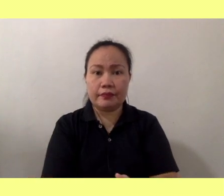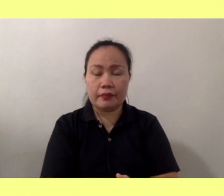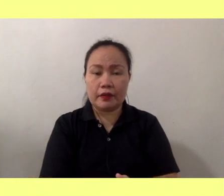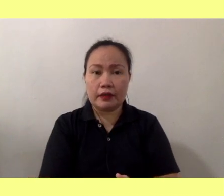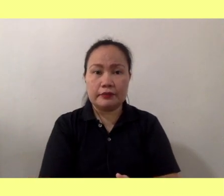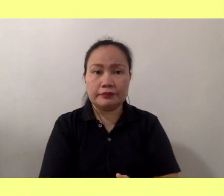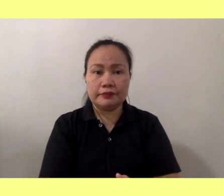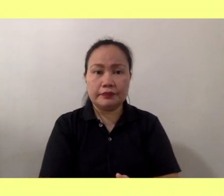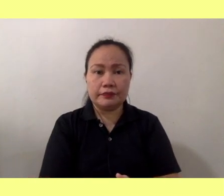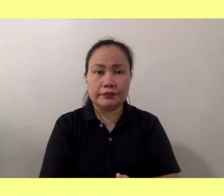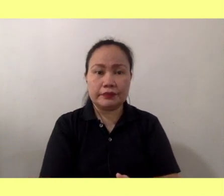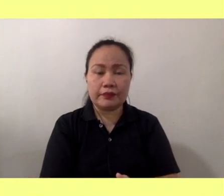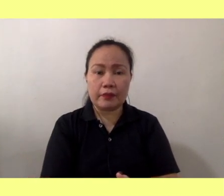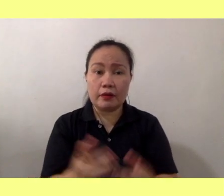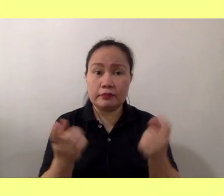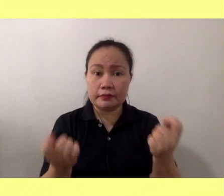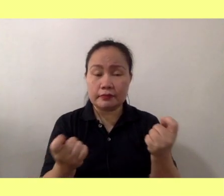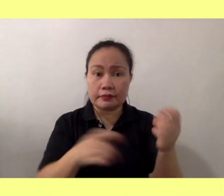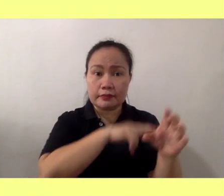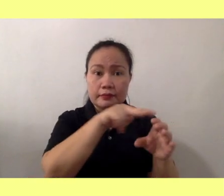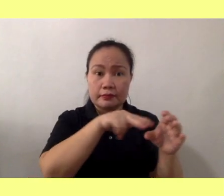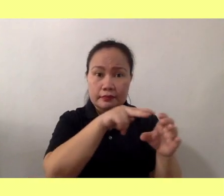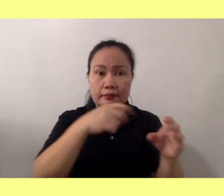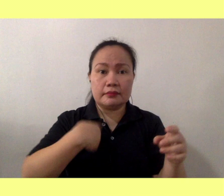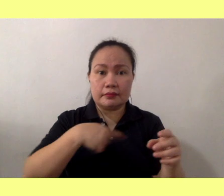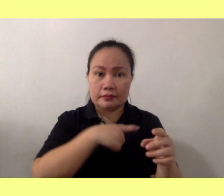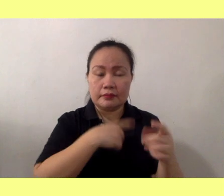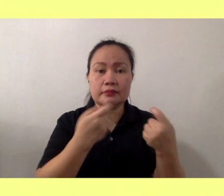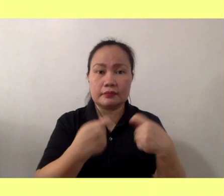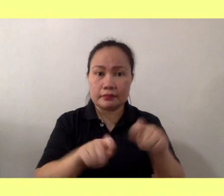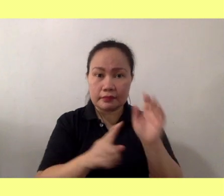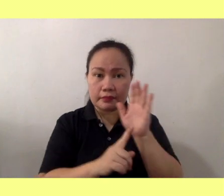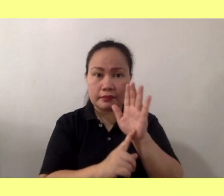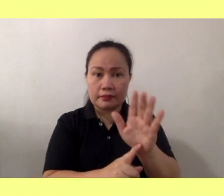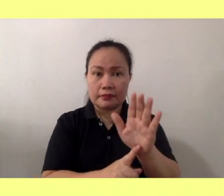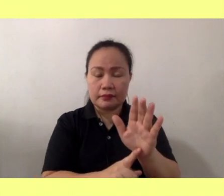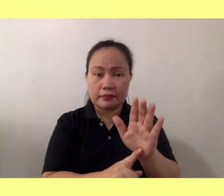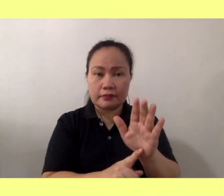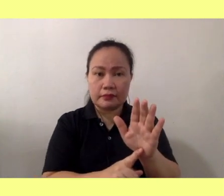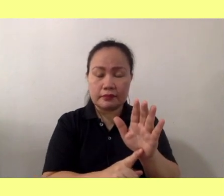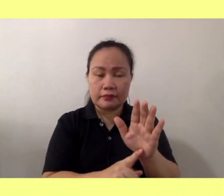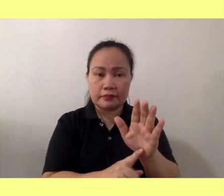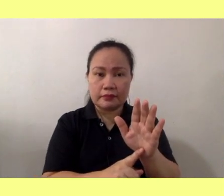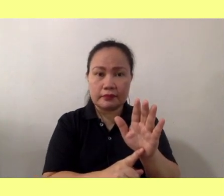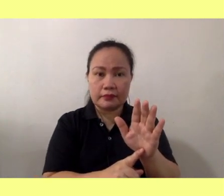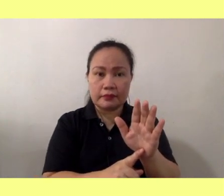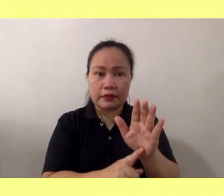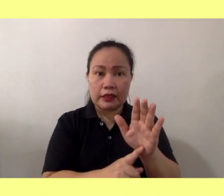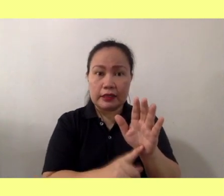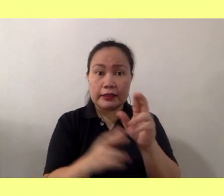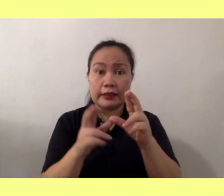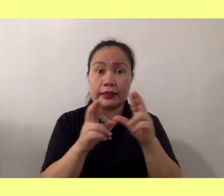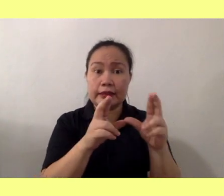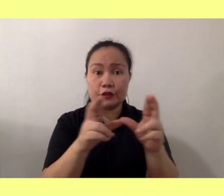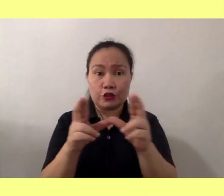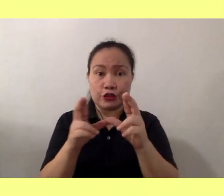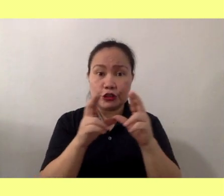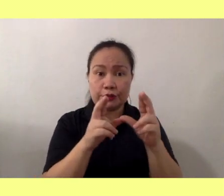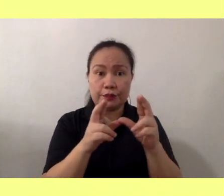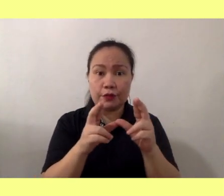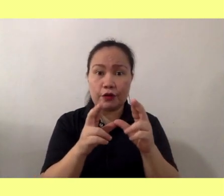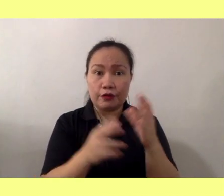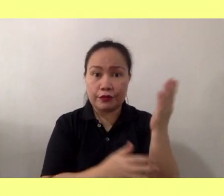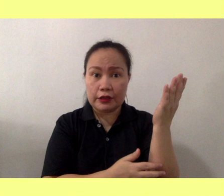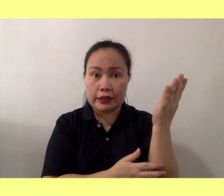video, we will try to show, or let me show you the relationship